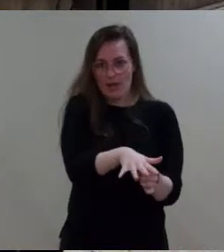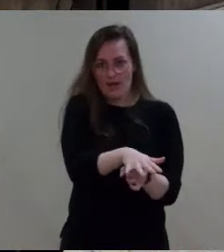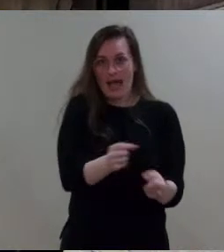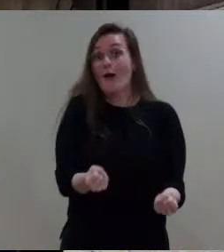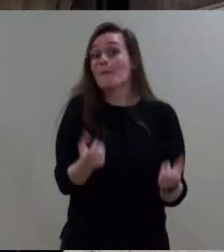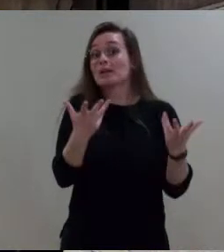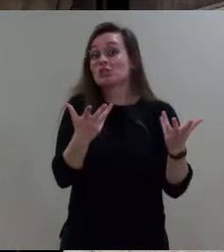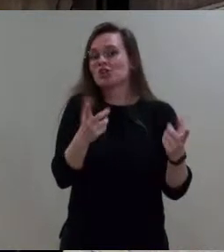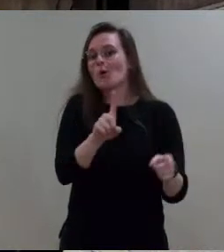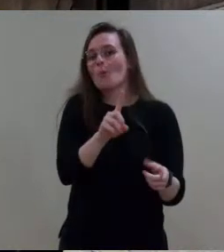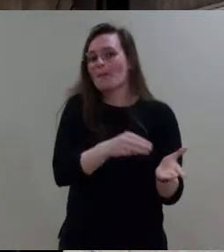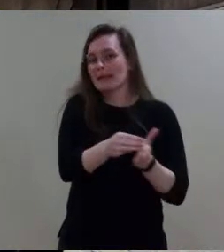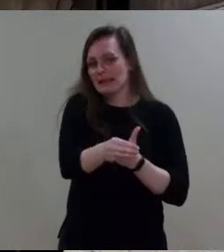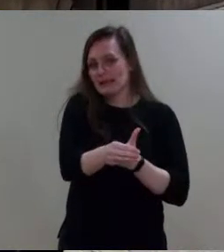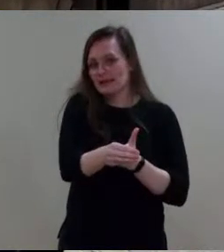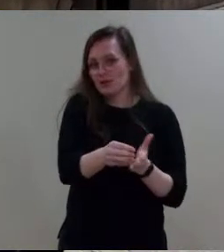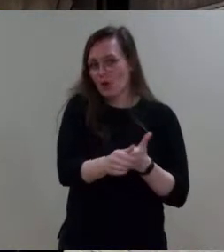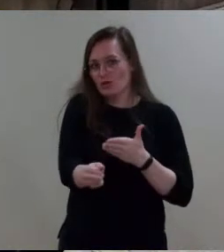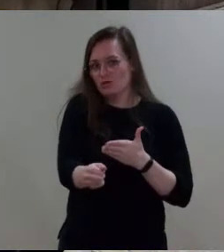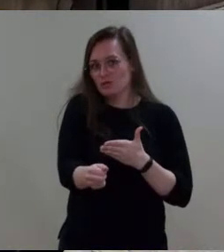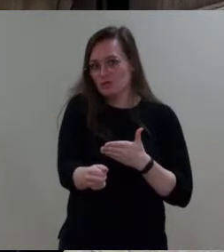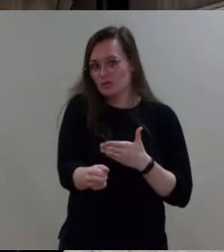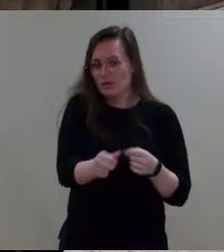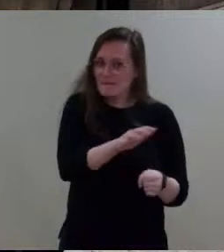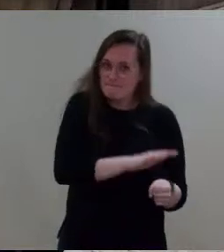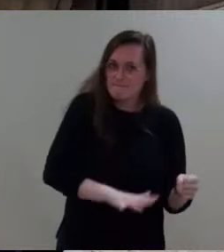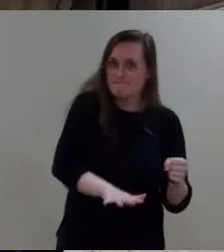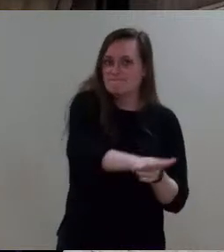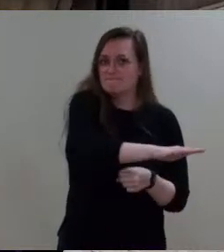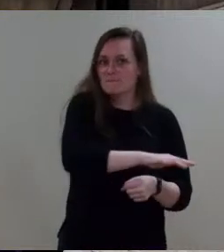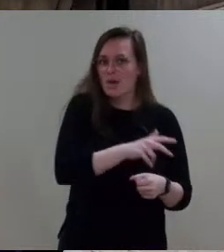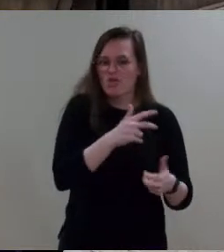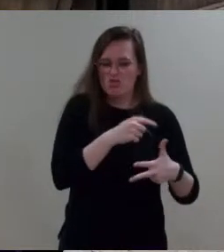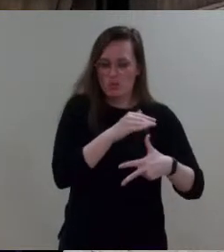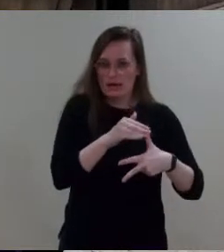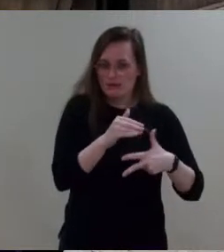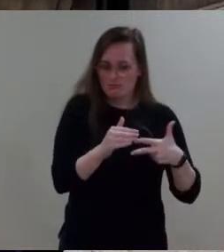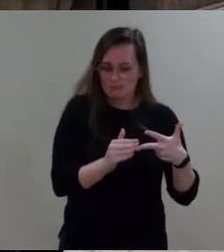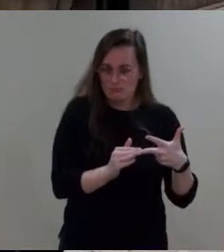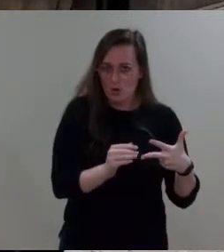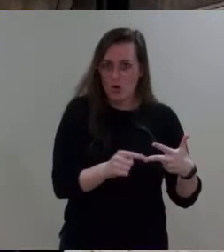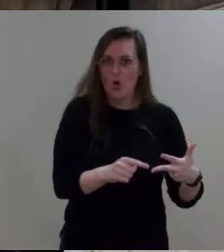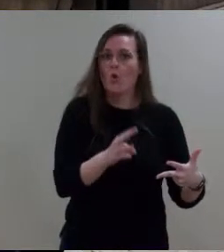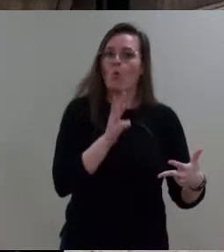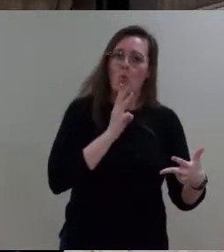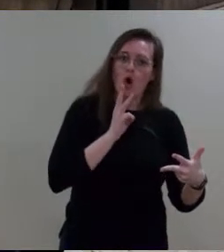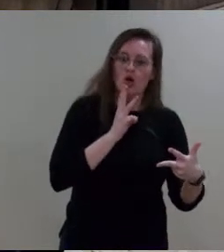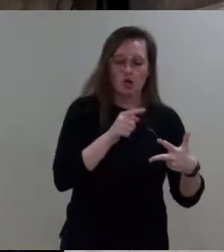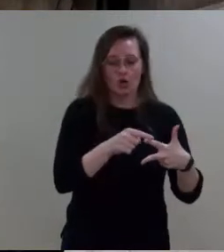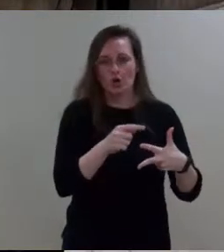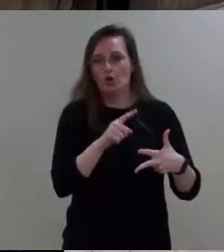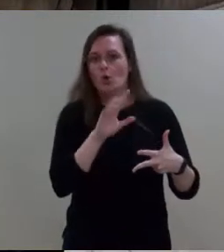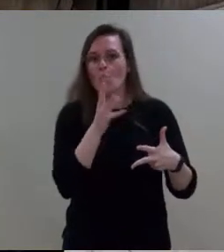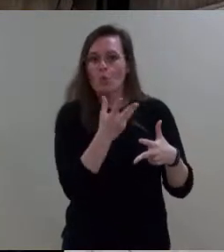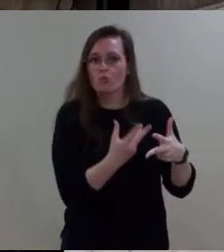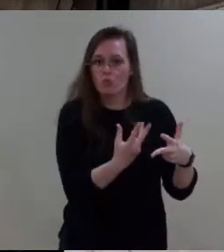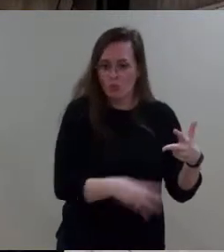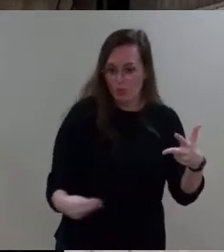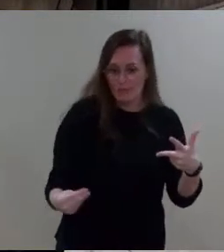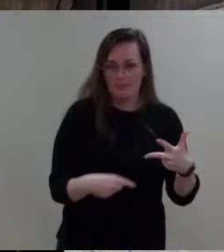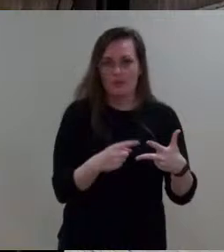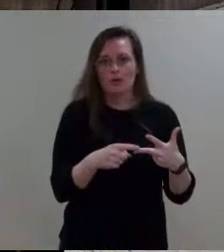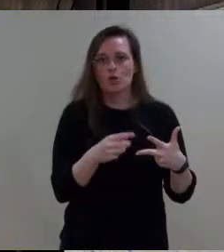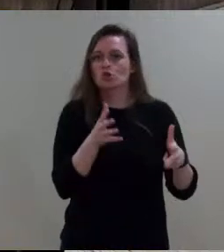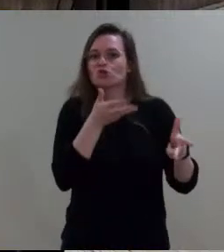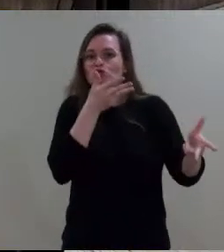that entire subdivision, and that was the 3 layers. Water, sewer, and storm drain